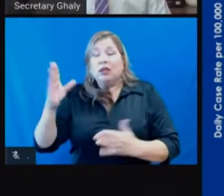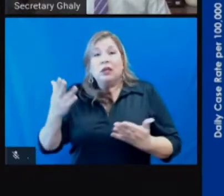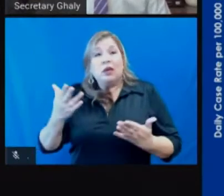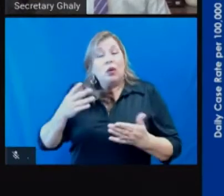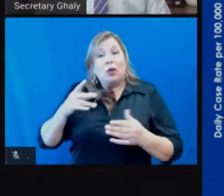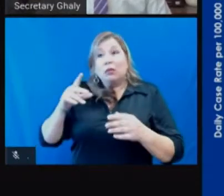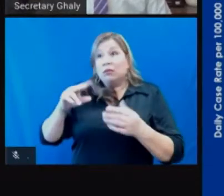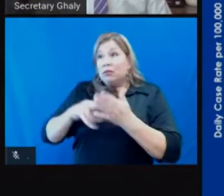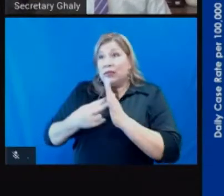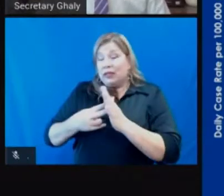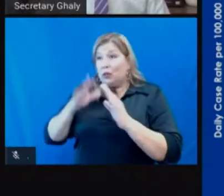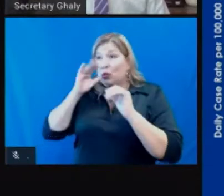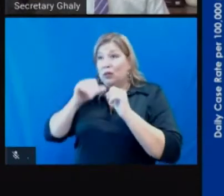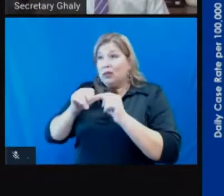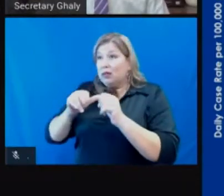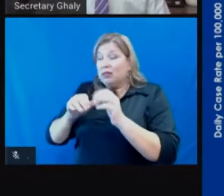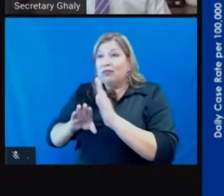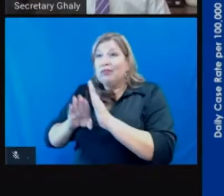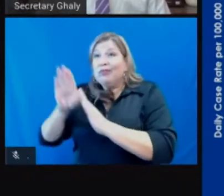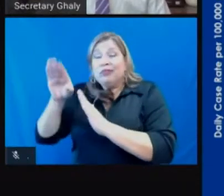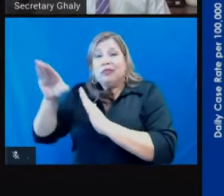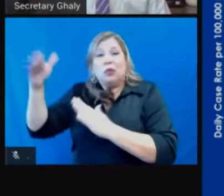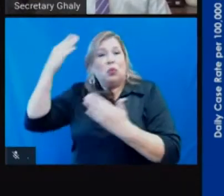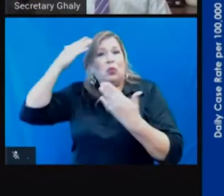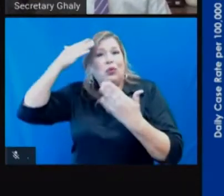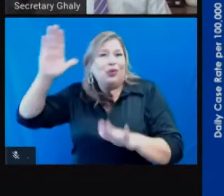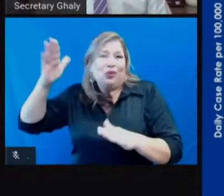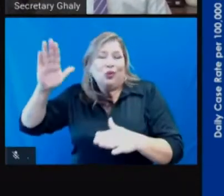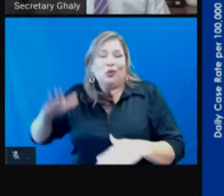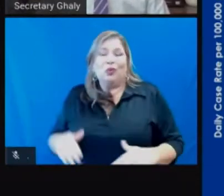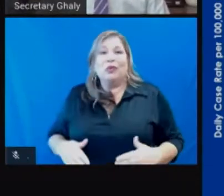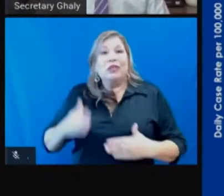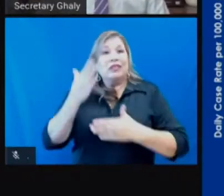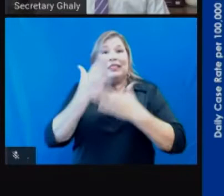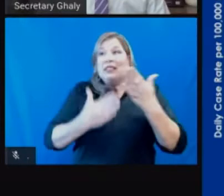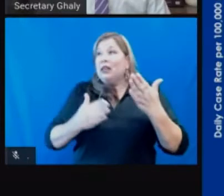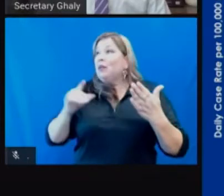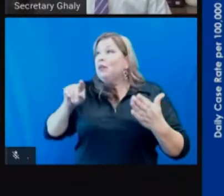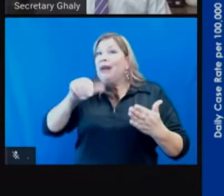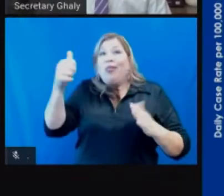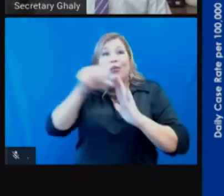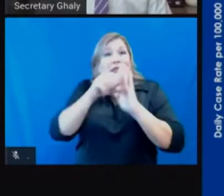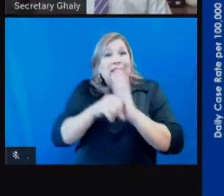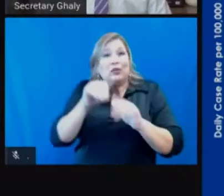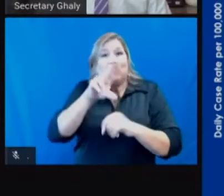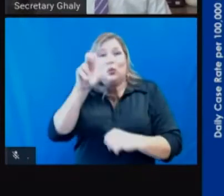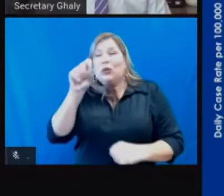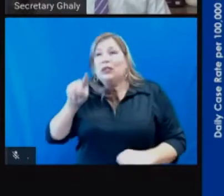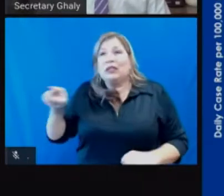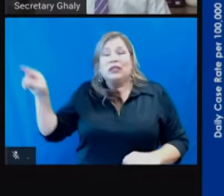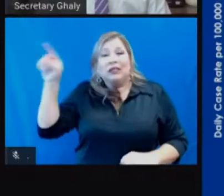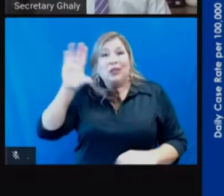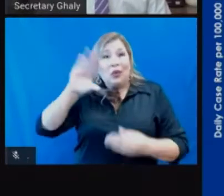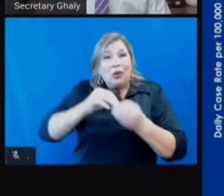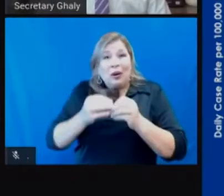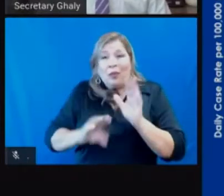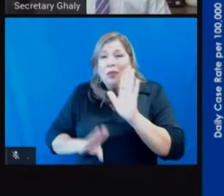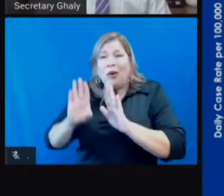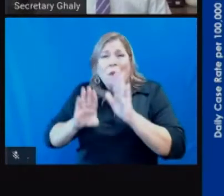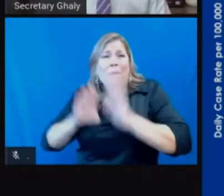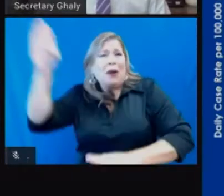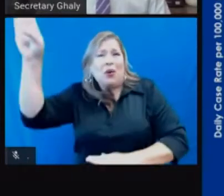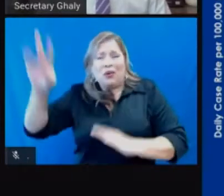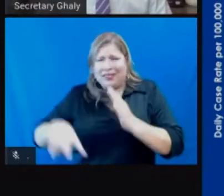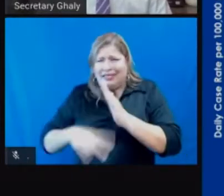we'll end. Some states across the nation have seen this double in just a week. We know that we are